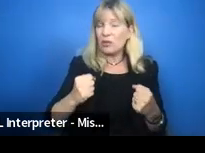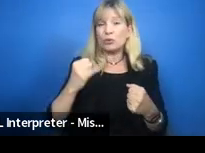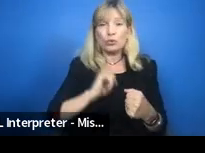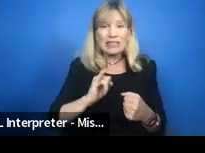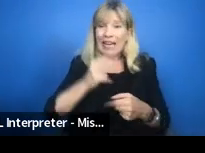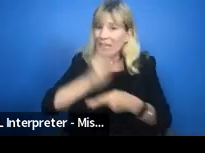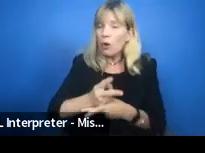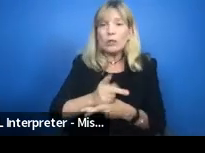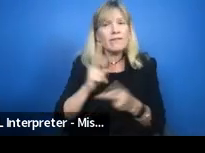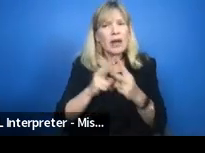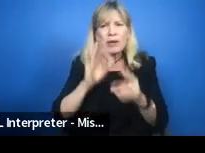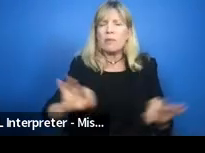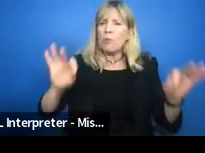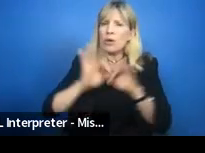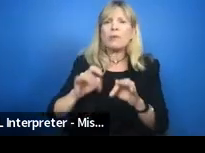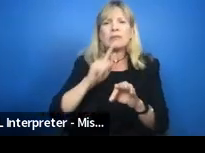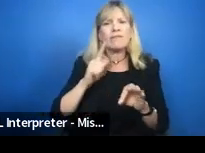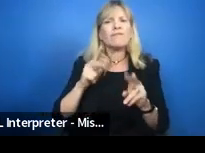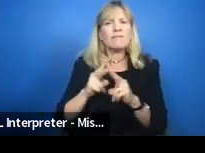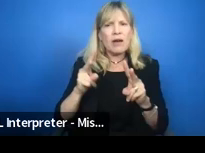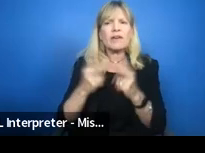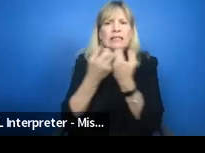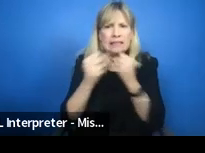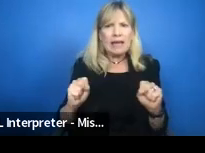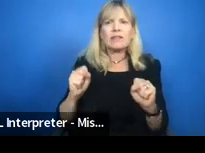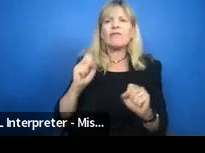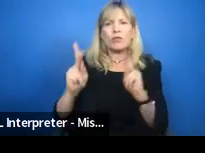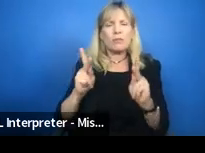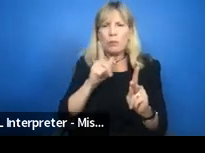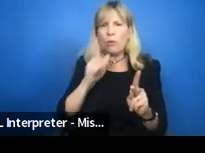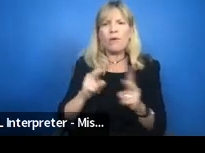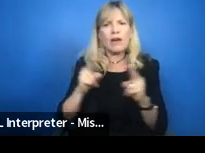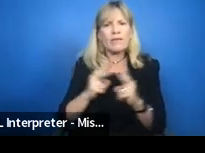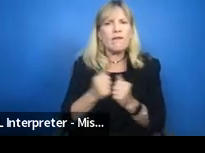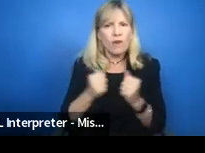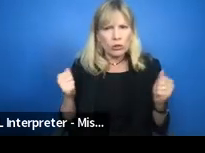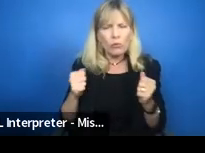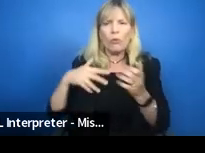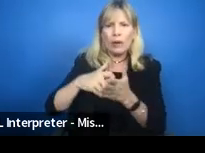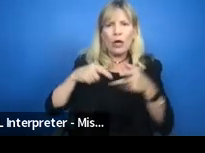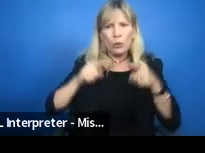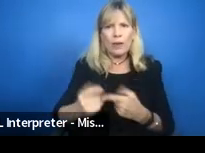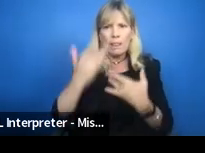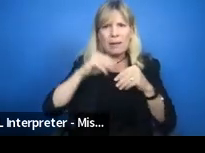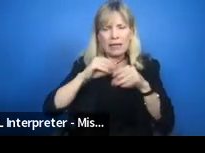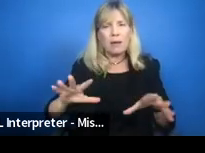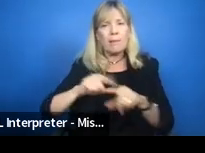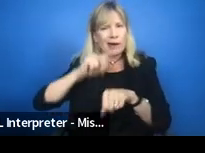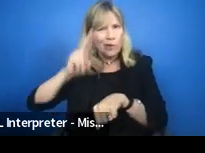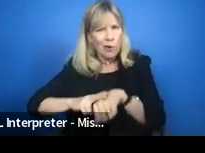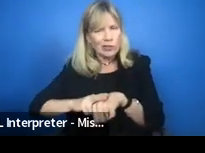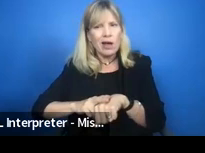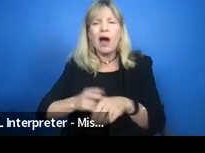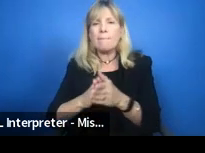most. It served as a huge safety net for those most vulnerable during the pandemic. But of course, the public